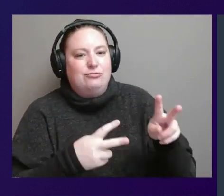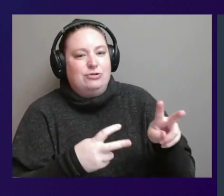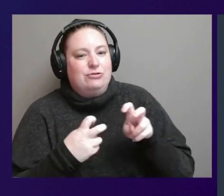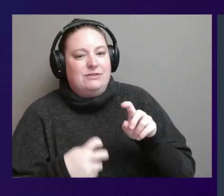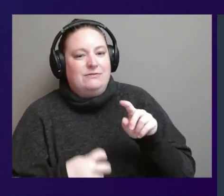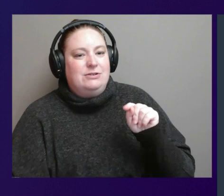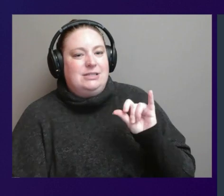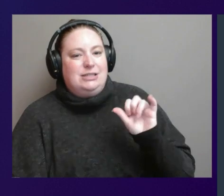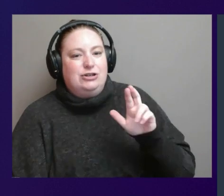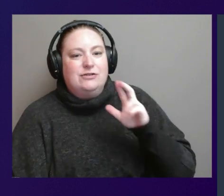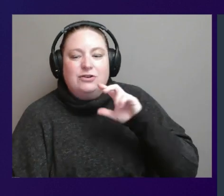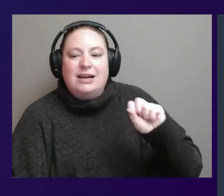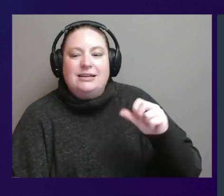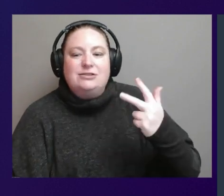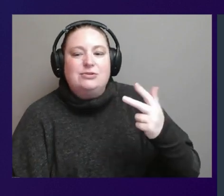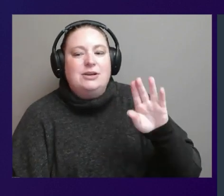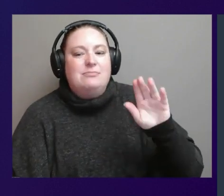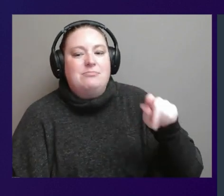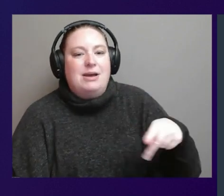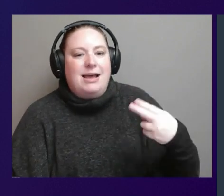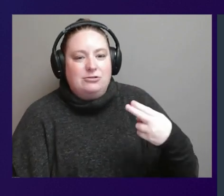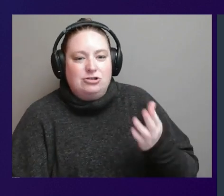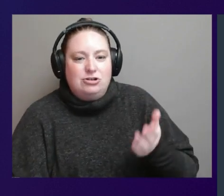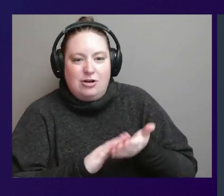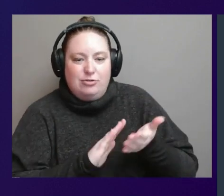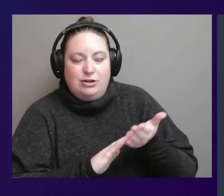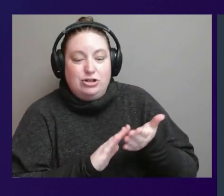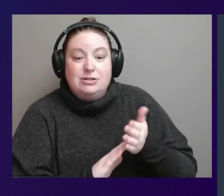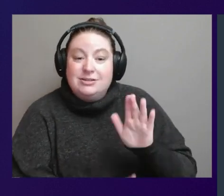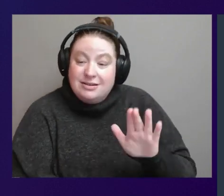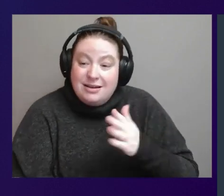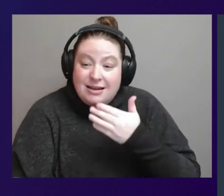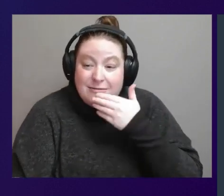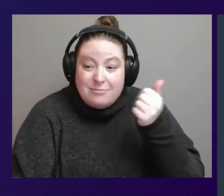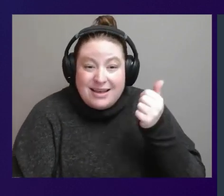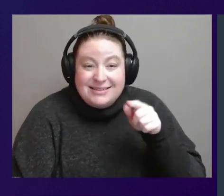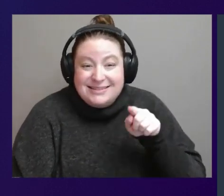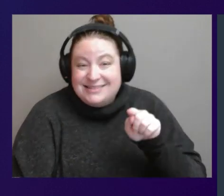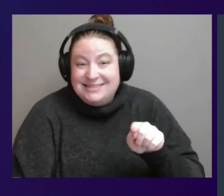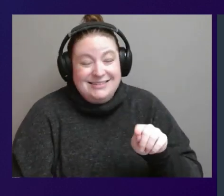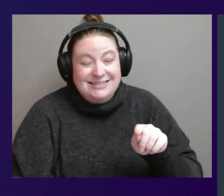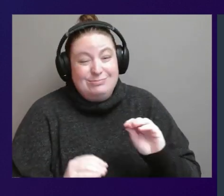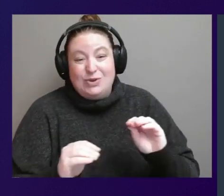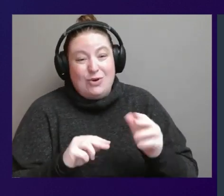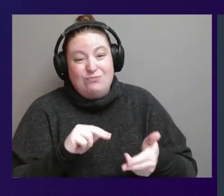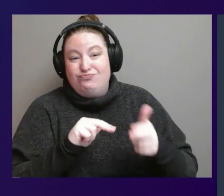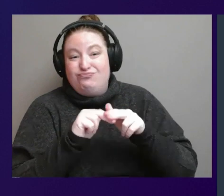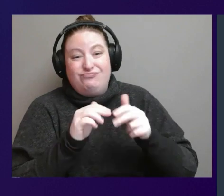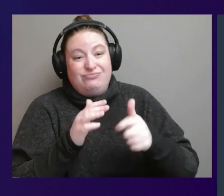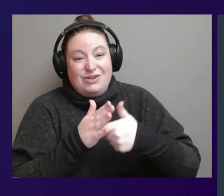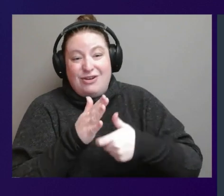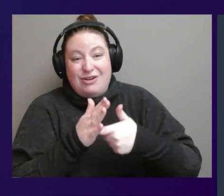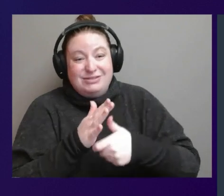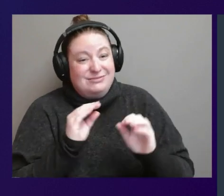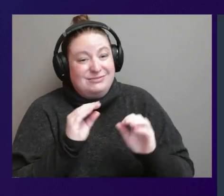S3 batch operations. And the best of all, this performance improvement comes to you at no additional cost.